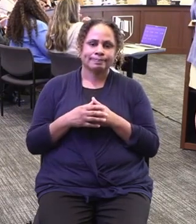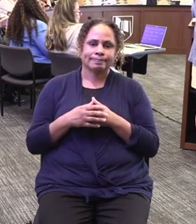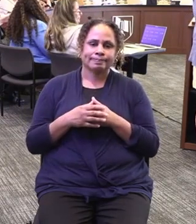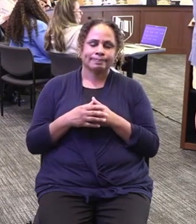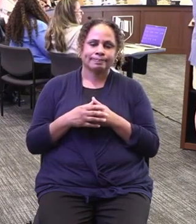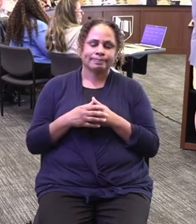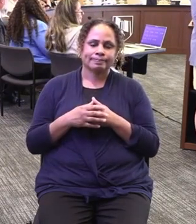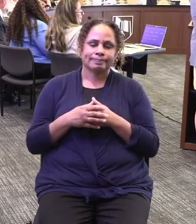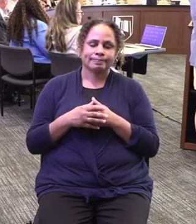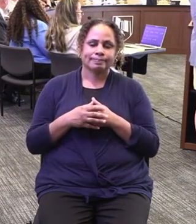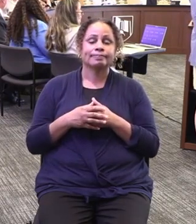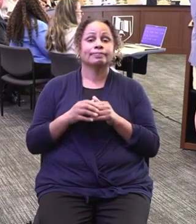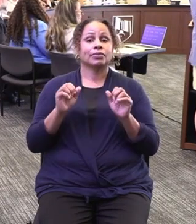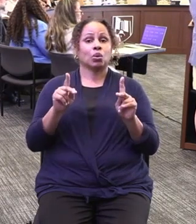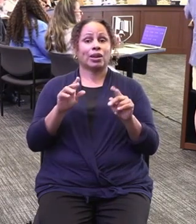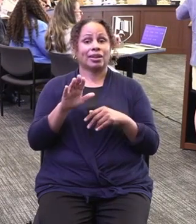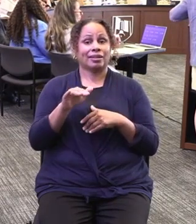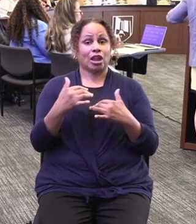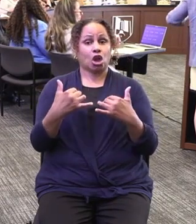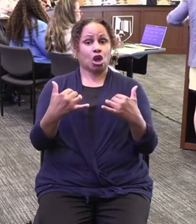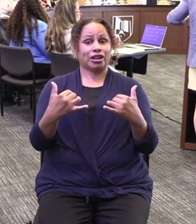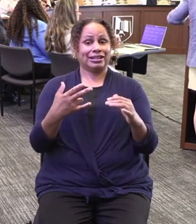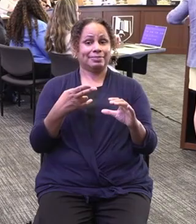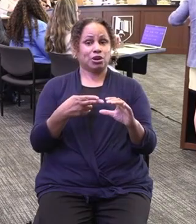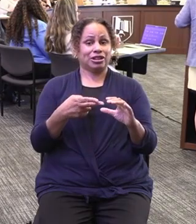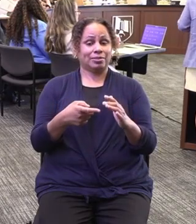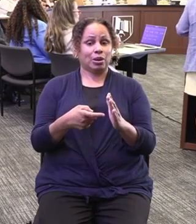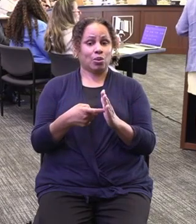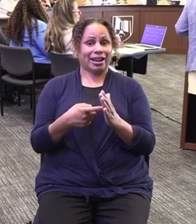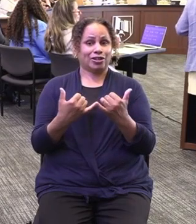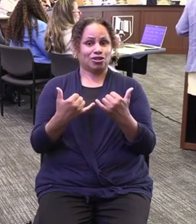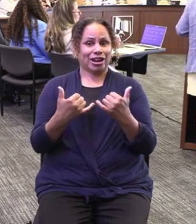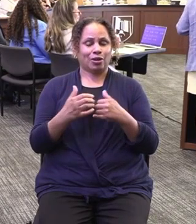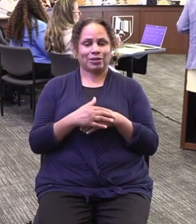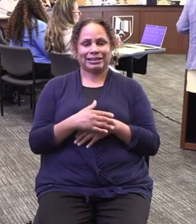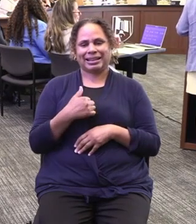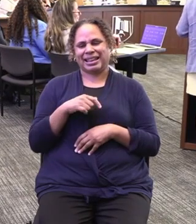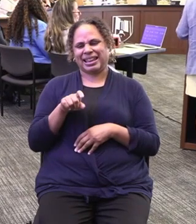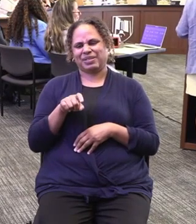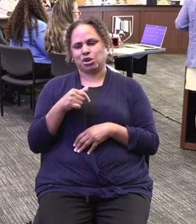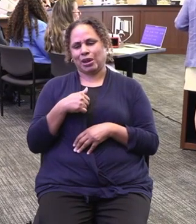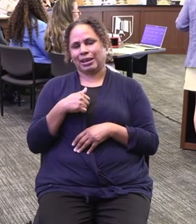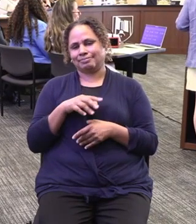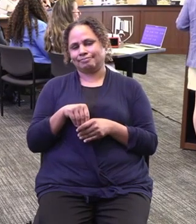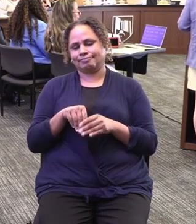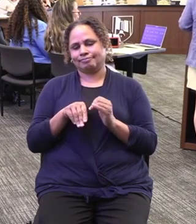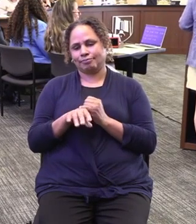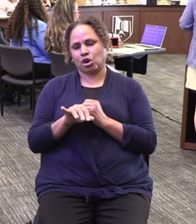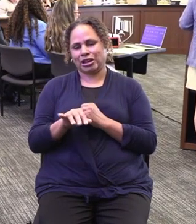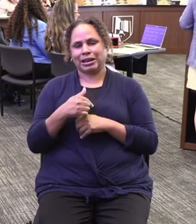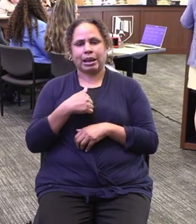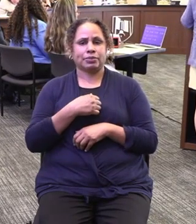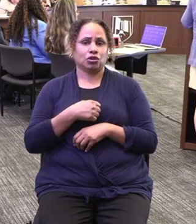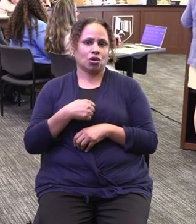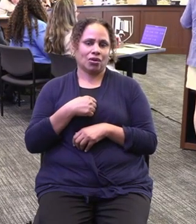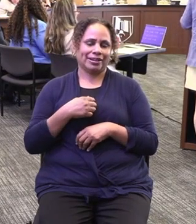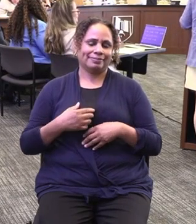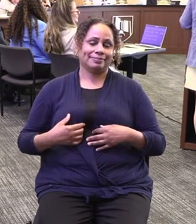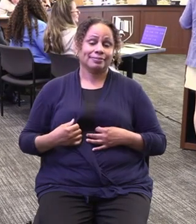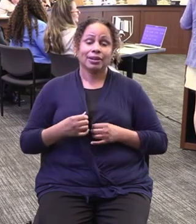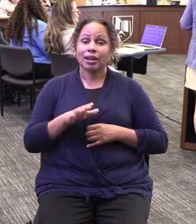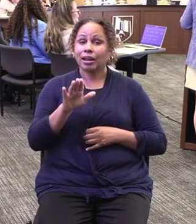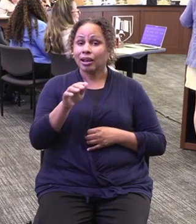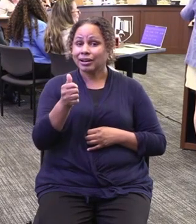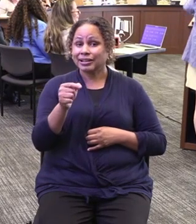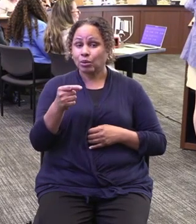Okay, audience participation. Because I have to, because I'm in marketing, I'm sorry. Does anyone